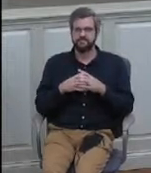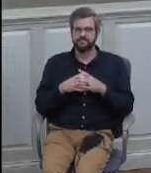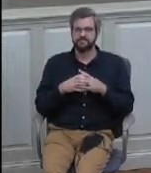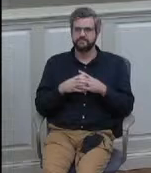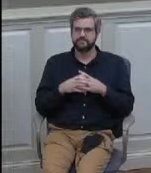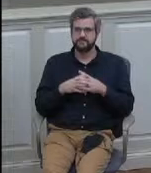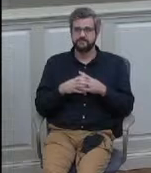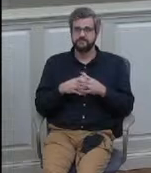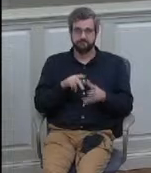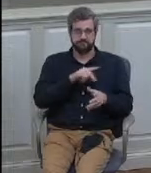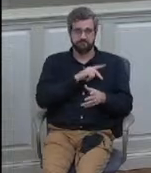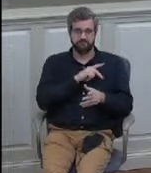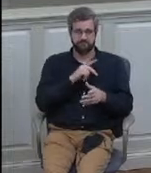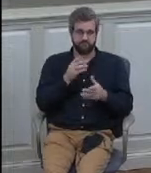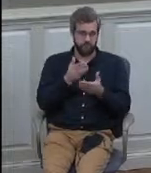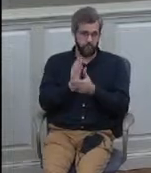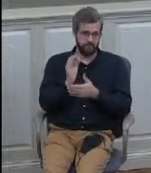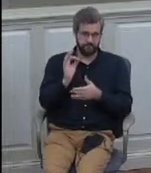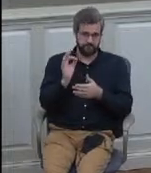All right.